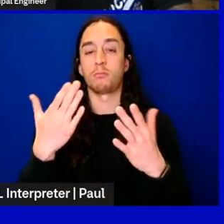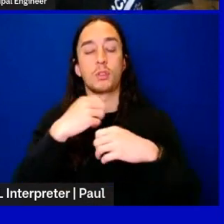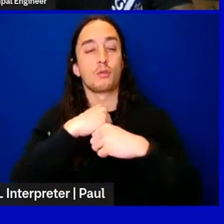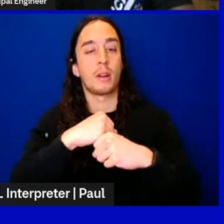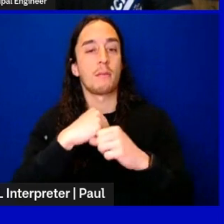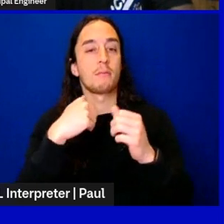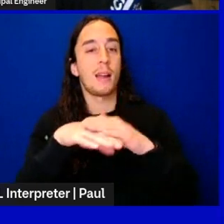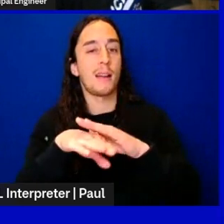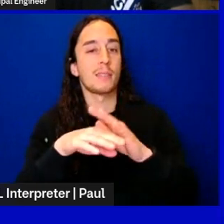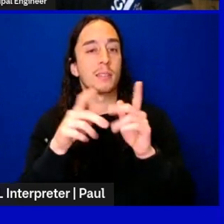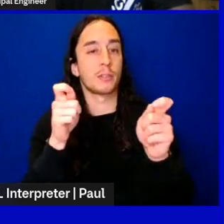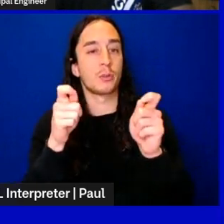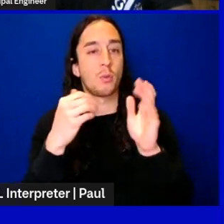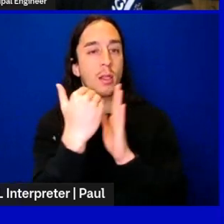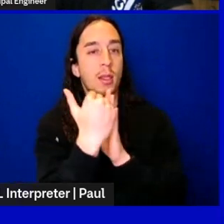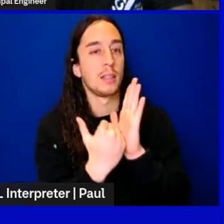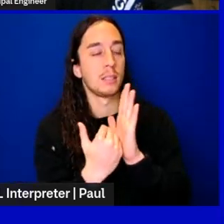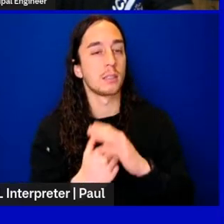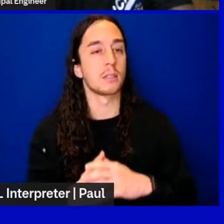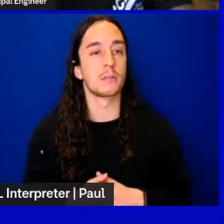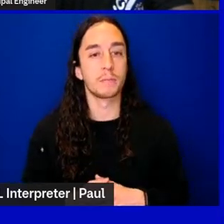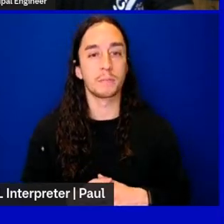vault access control list,